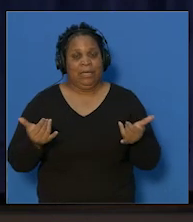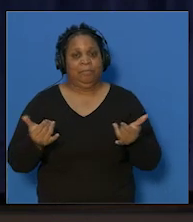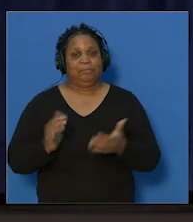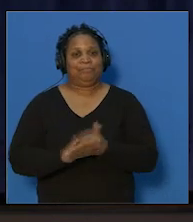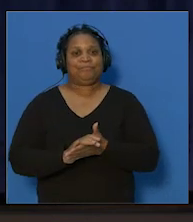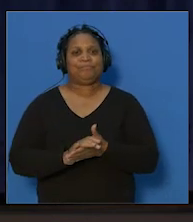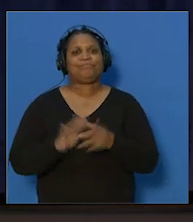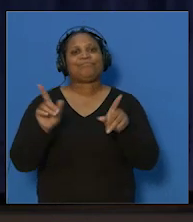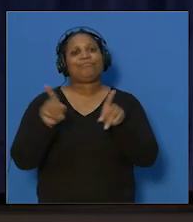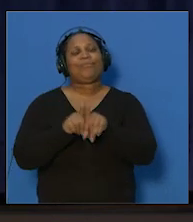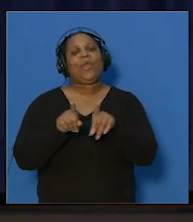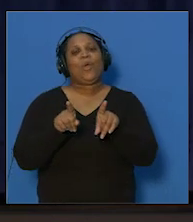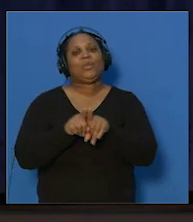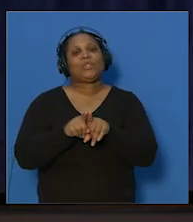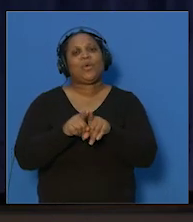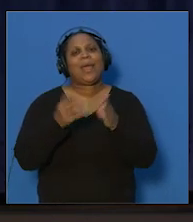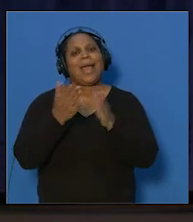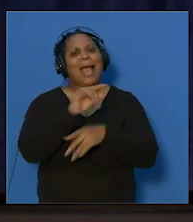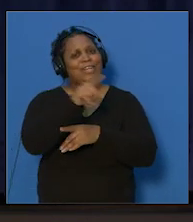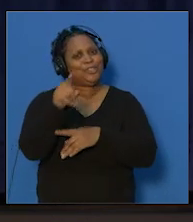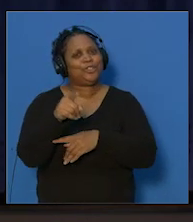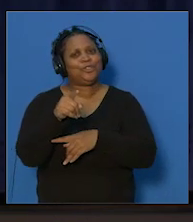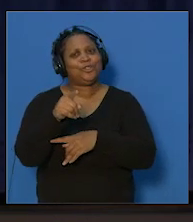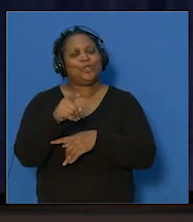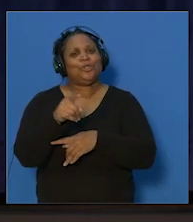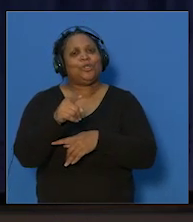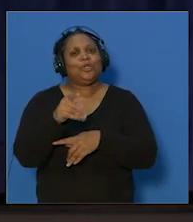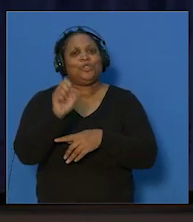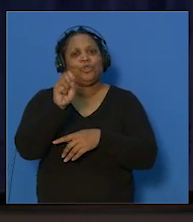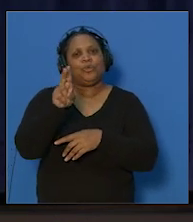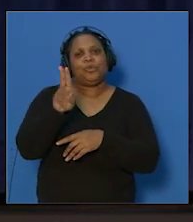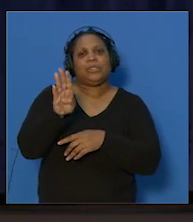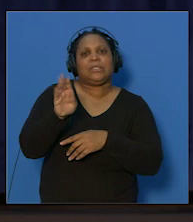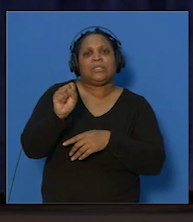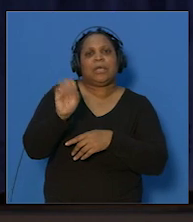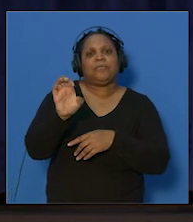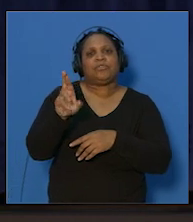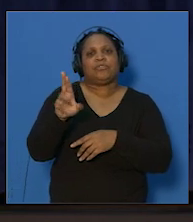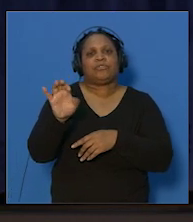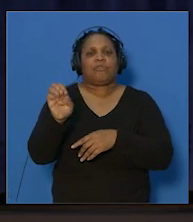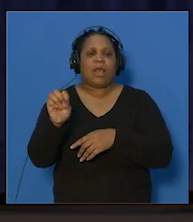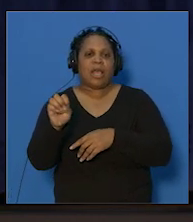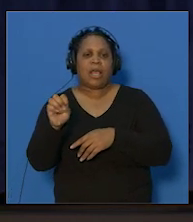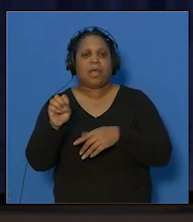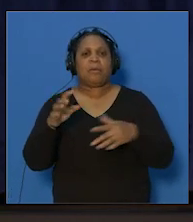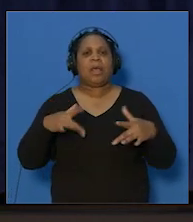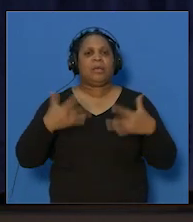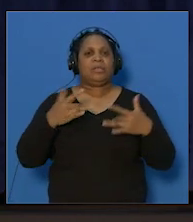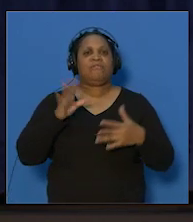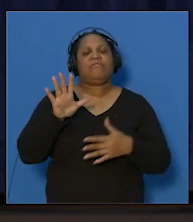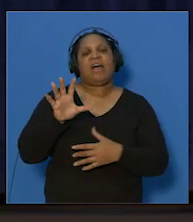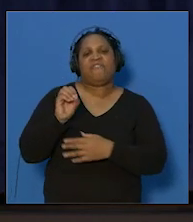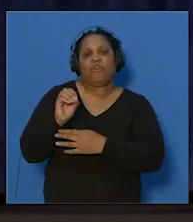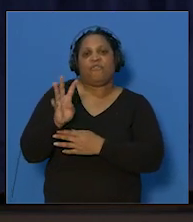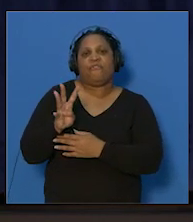I also ask you to make sure that you subscribe to the government WhatsApp. That phone number is